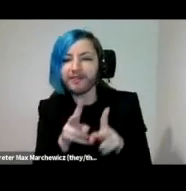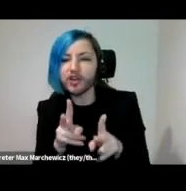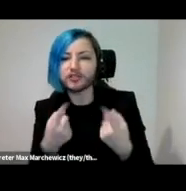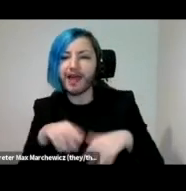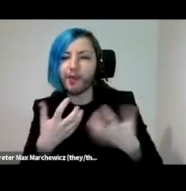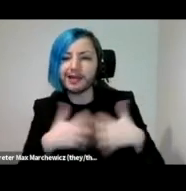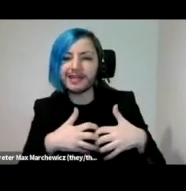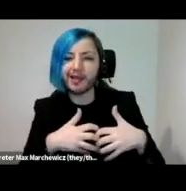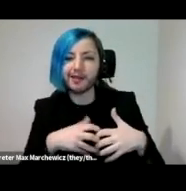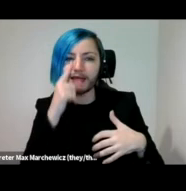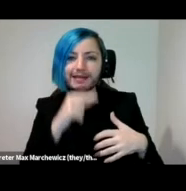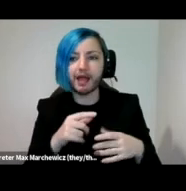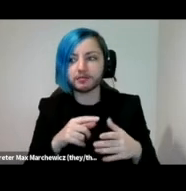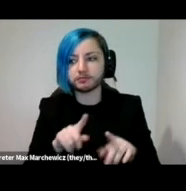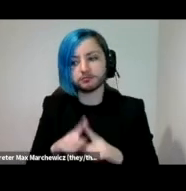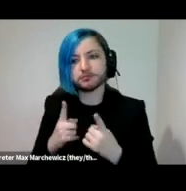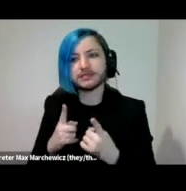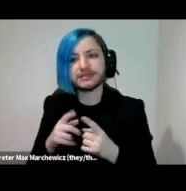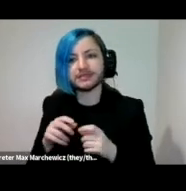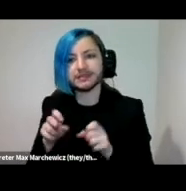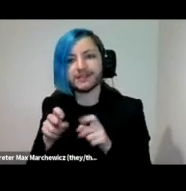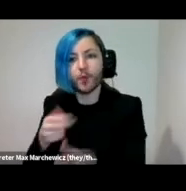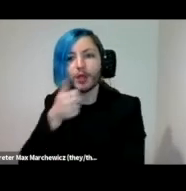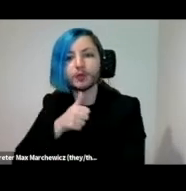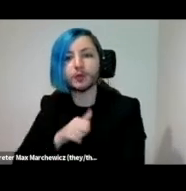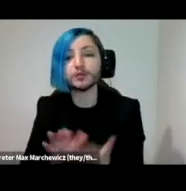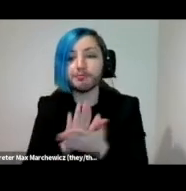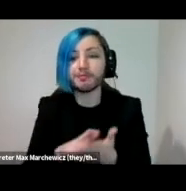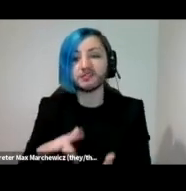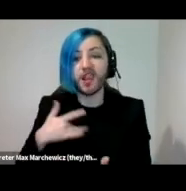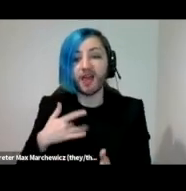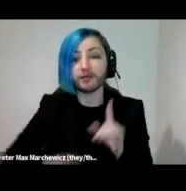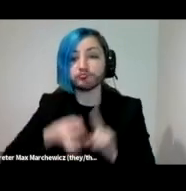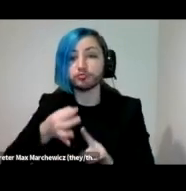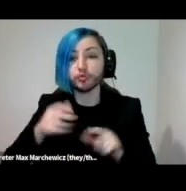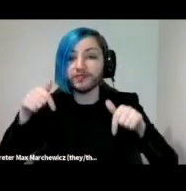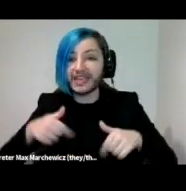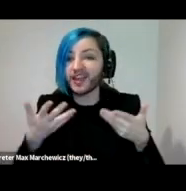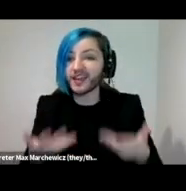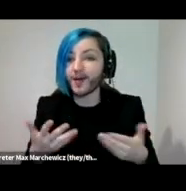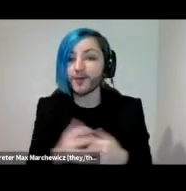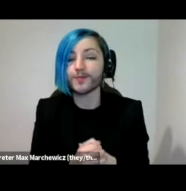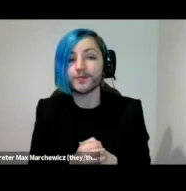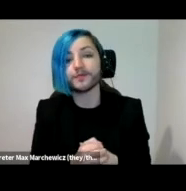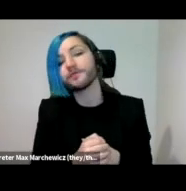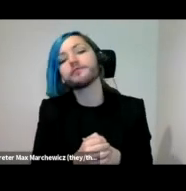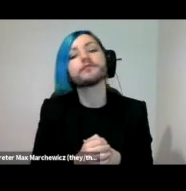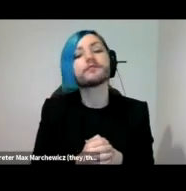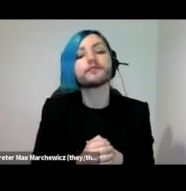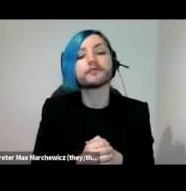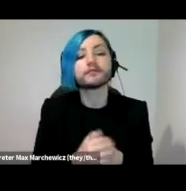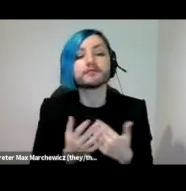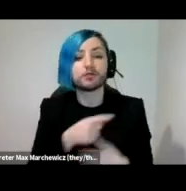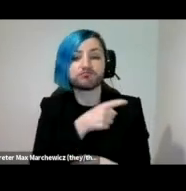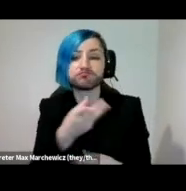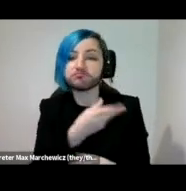not to do astrophysics, but actually to improve people's lives here on Earth in a much shorter time scale. And so these are